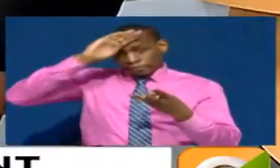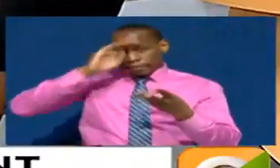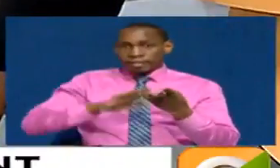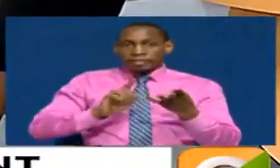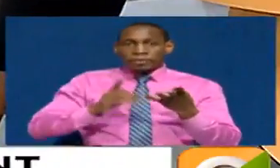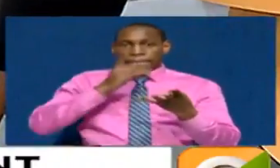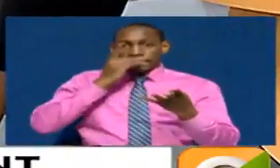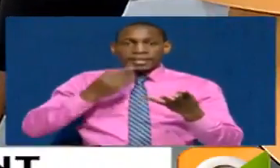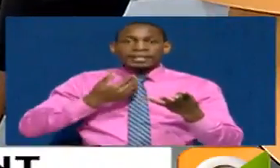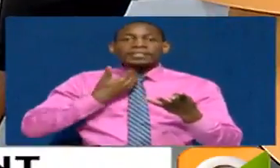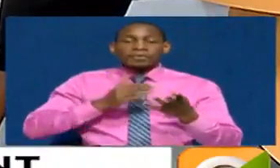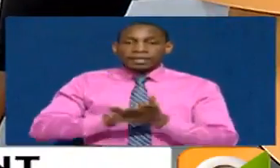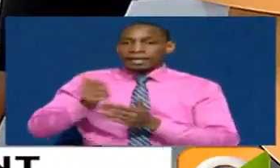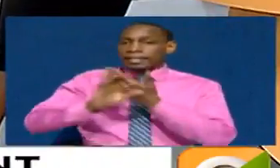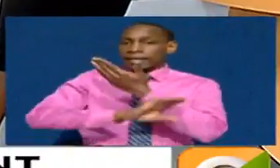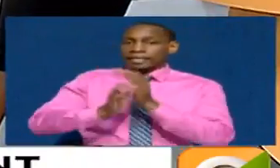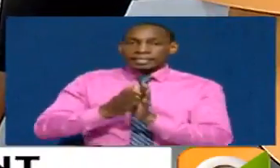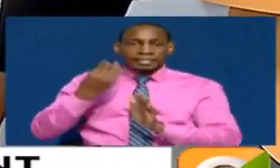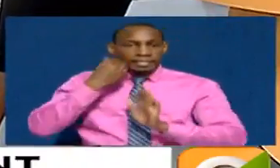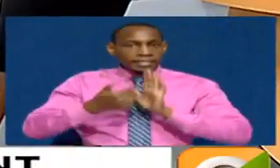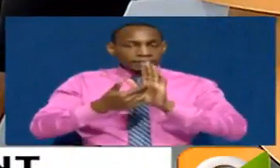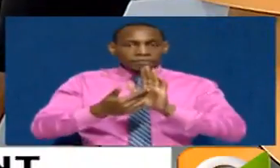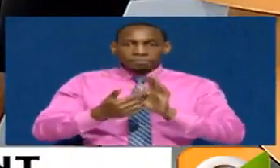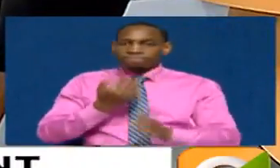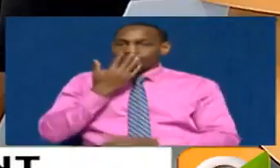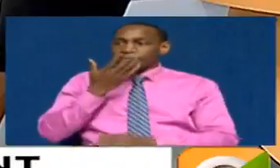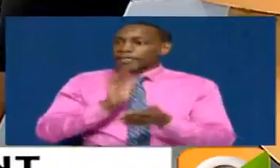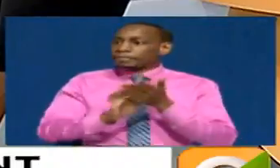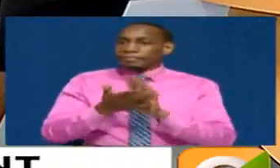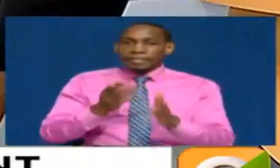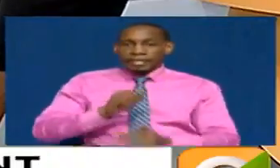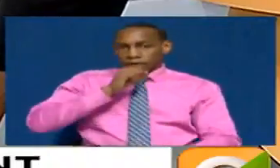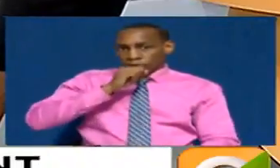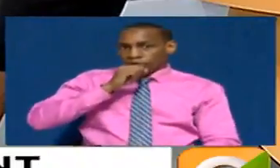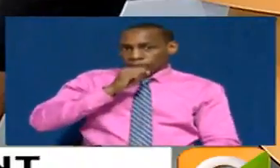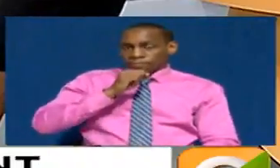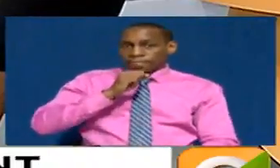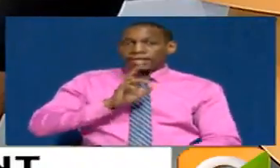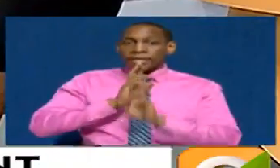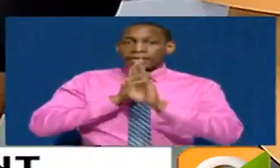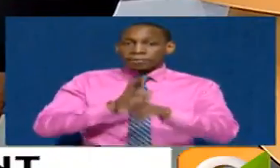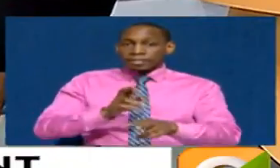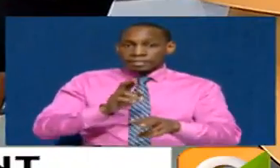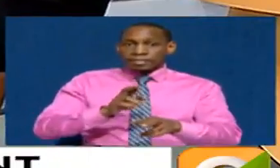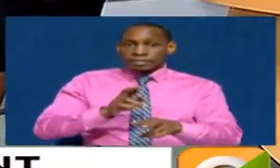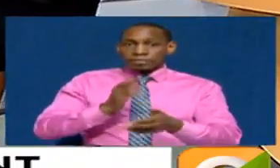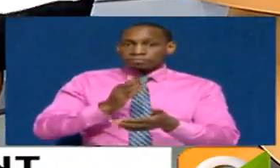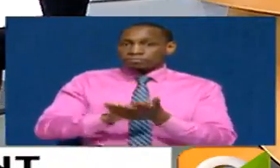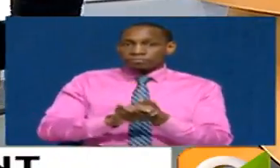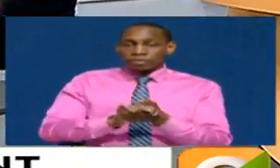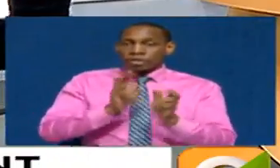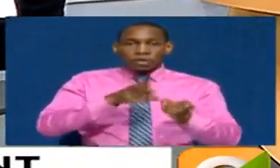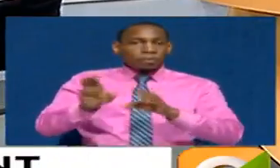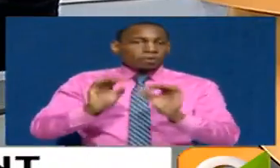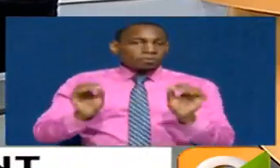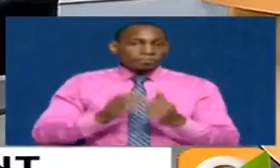throat. Although in some countries, symptoms such as loss of sense of smell and cough have been recorded as being less